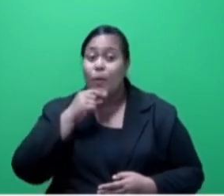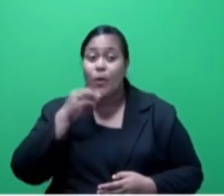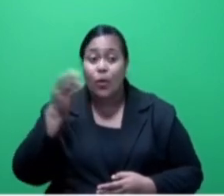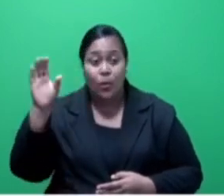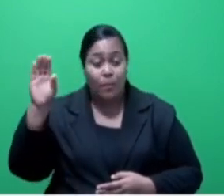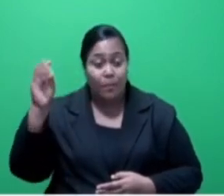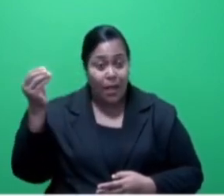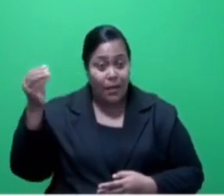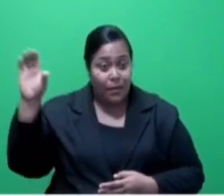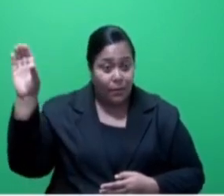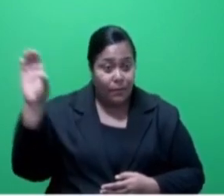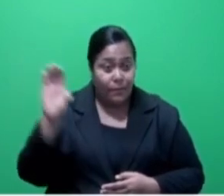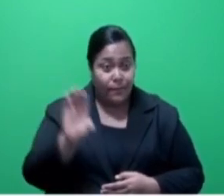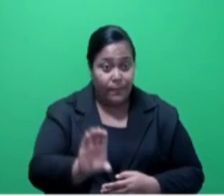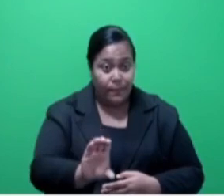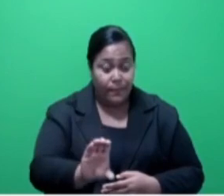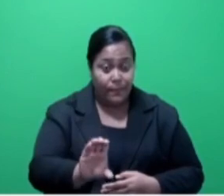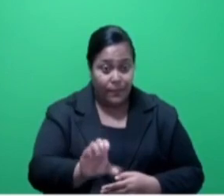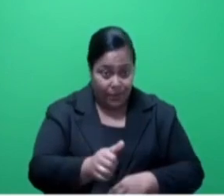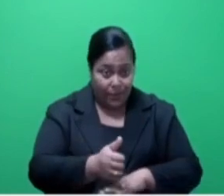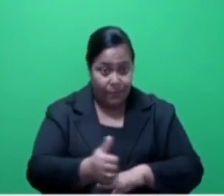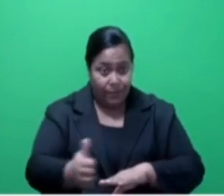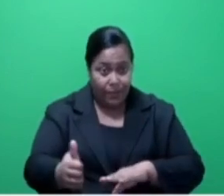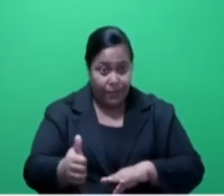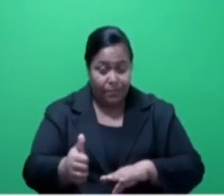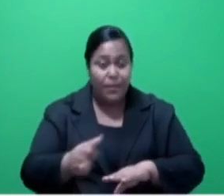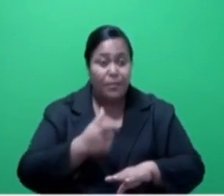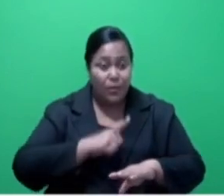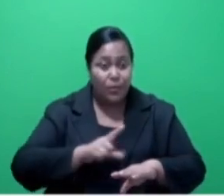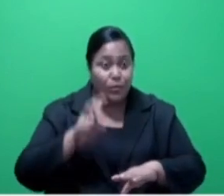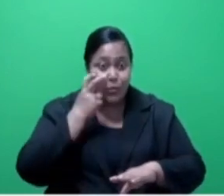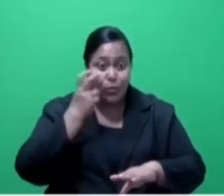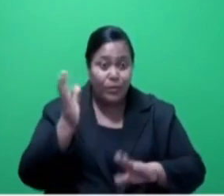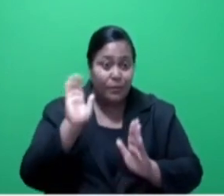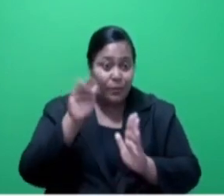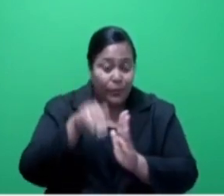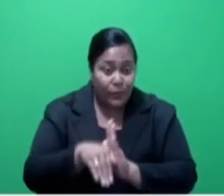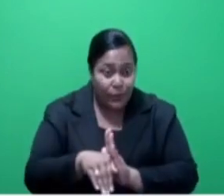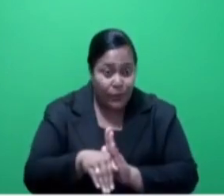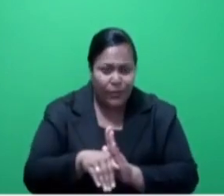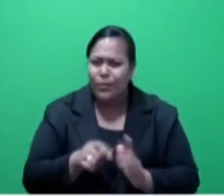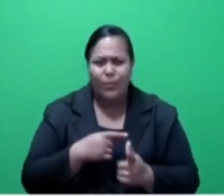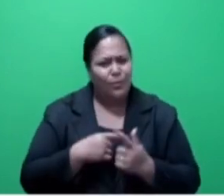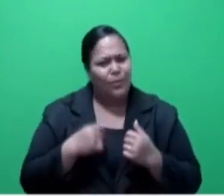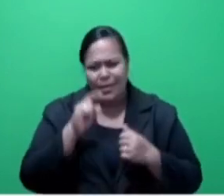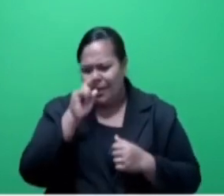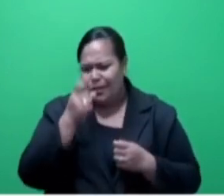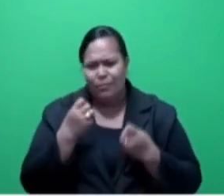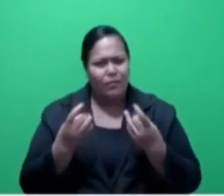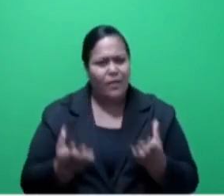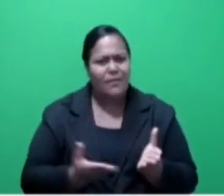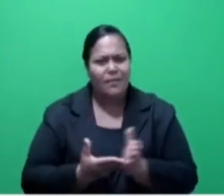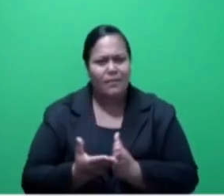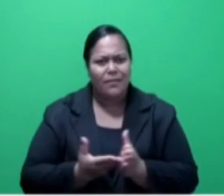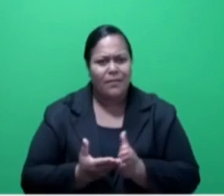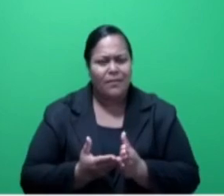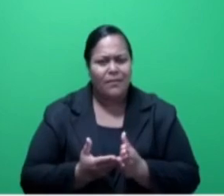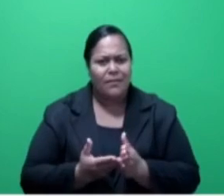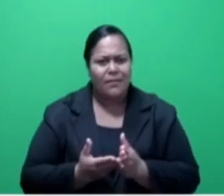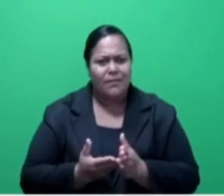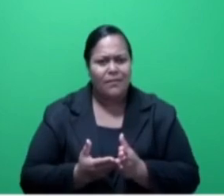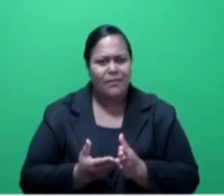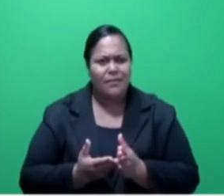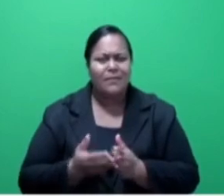in the decline, firstly, we would not have been able to provide those services. Secondly, Mr. Speaker, sir, our foreign reserves would have been shattered.